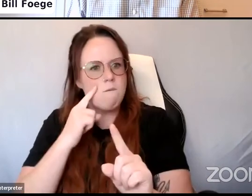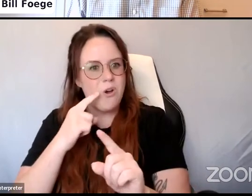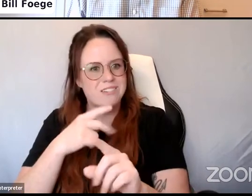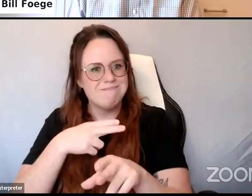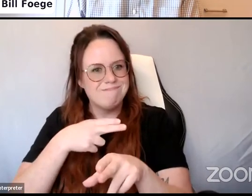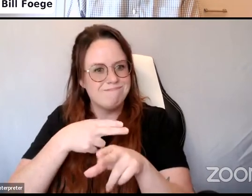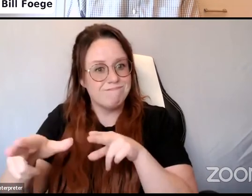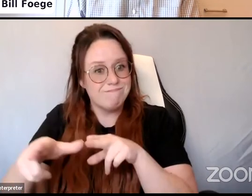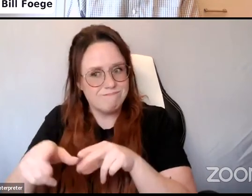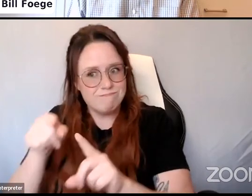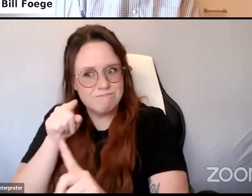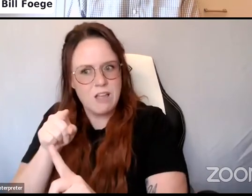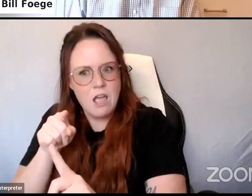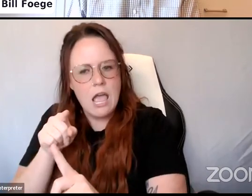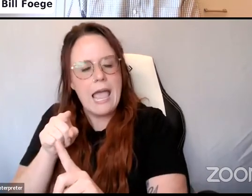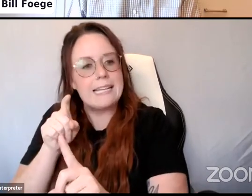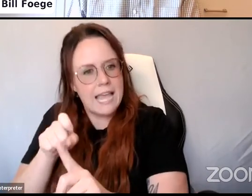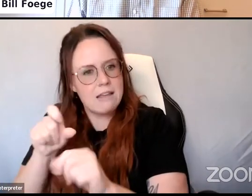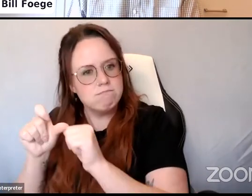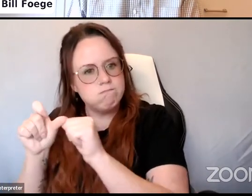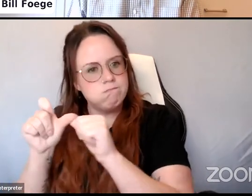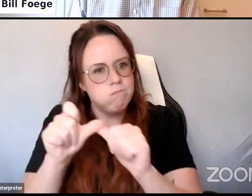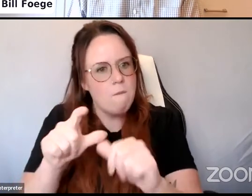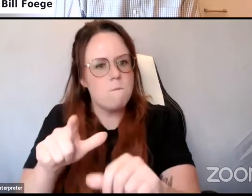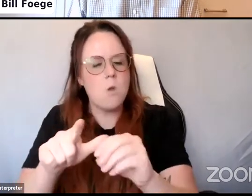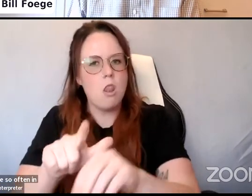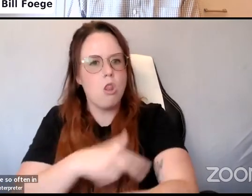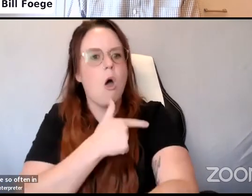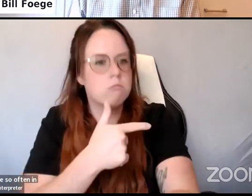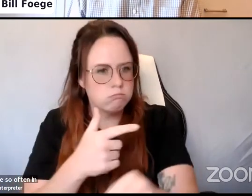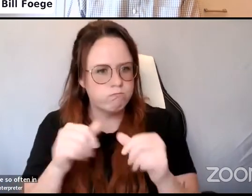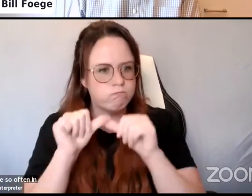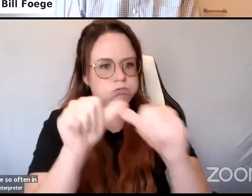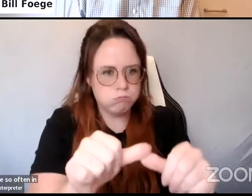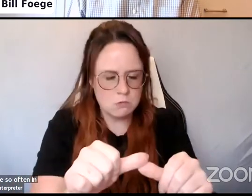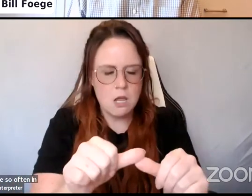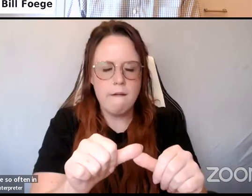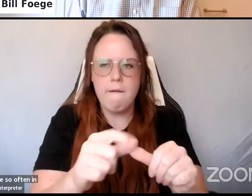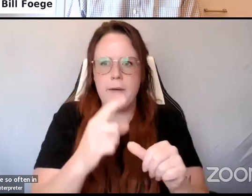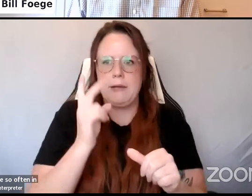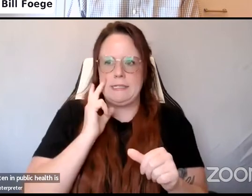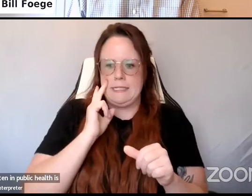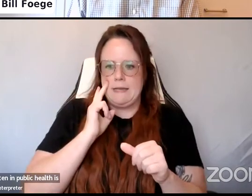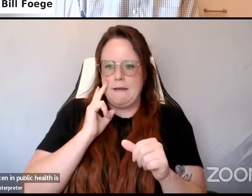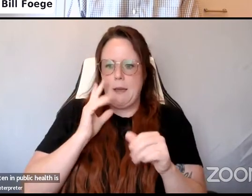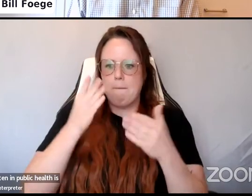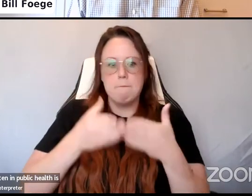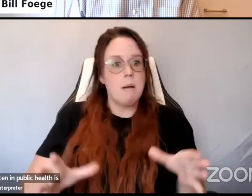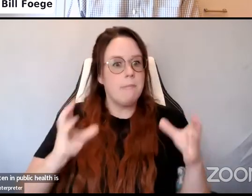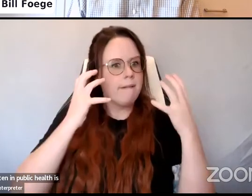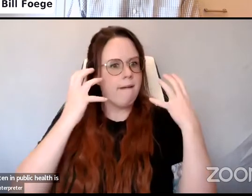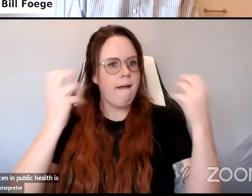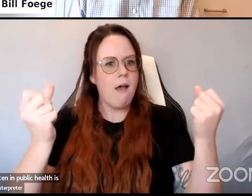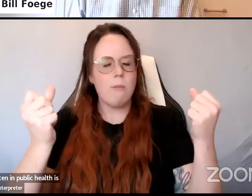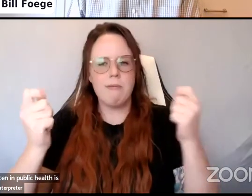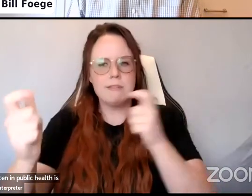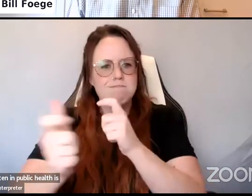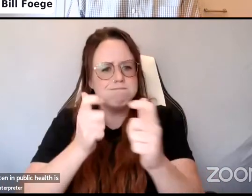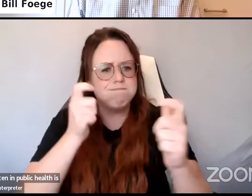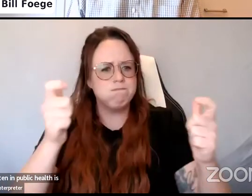run and I think what we see so often in public health is that we have this massive